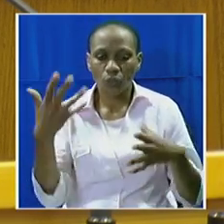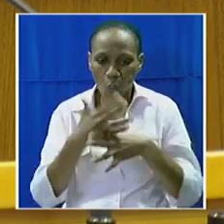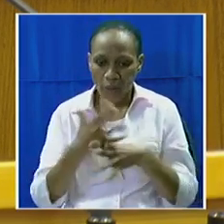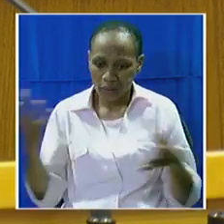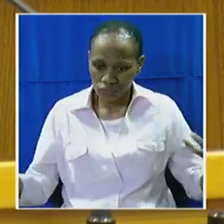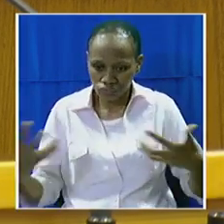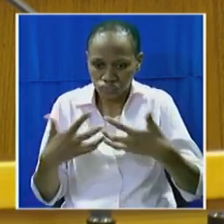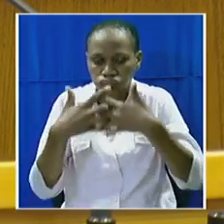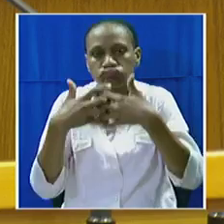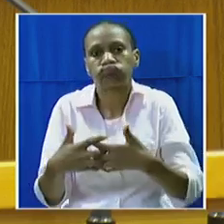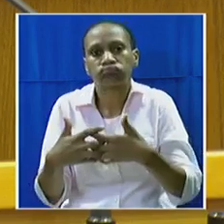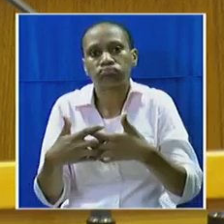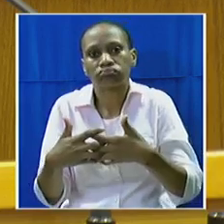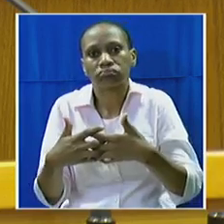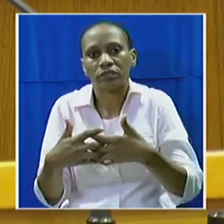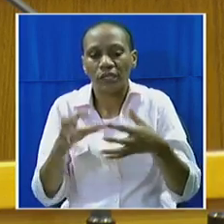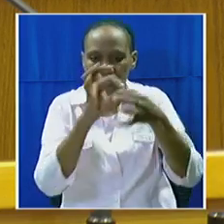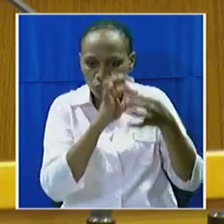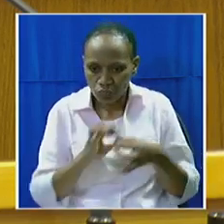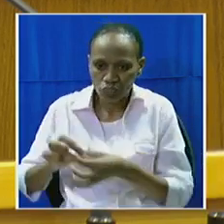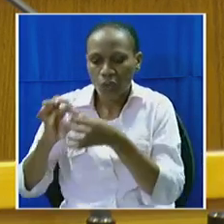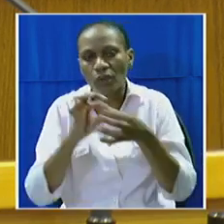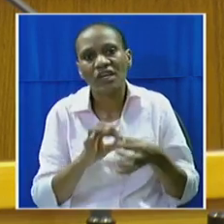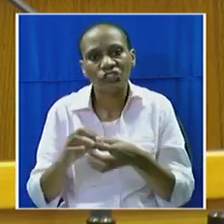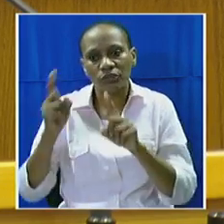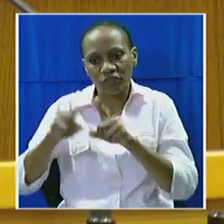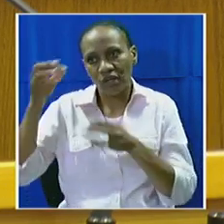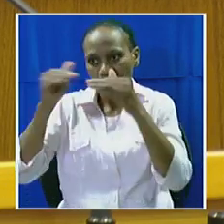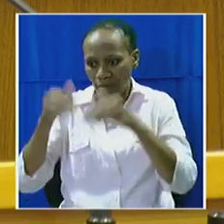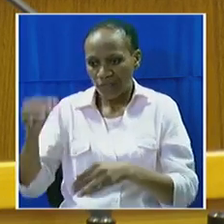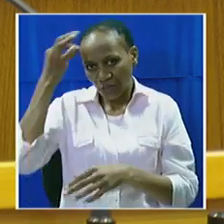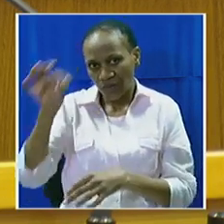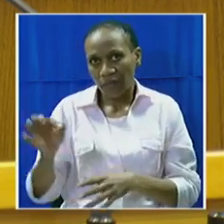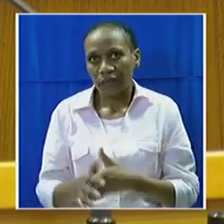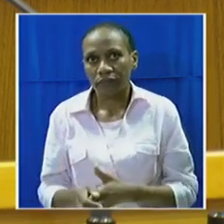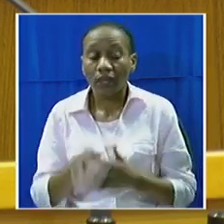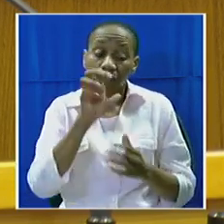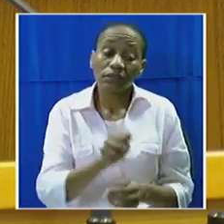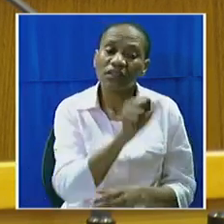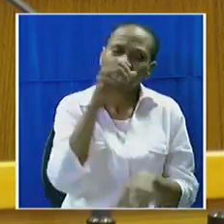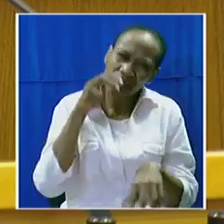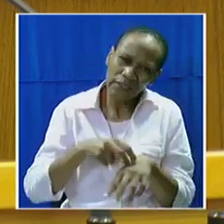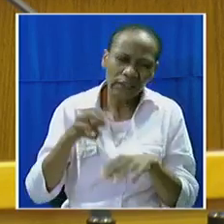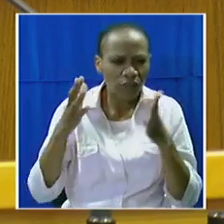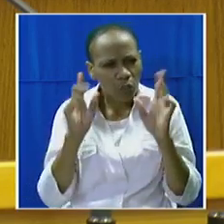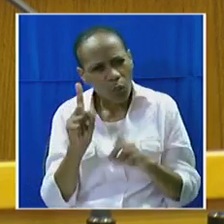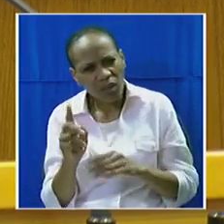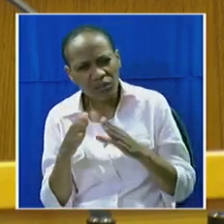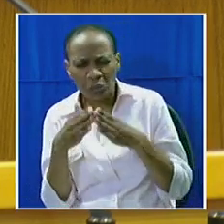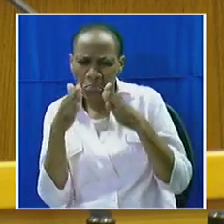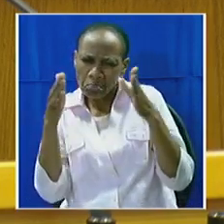of already existing intergovernmental coordination and collaboration. South Africa needs a more